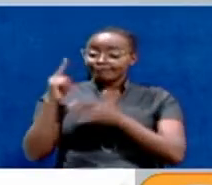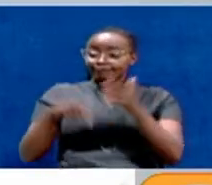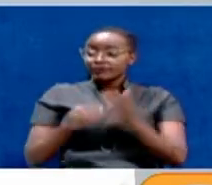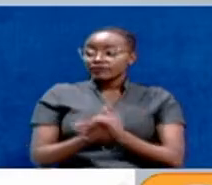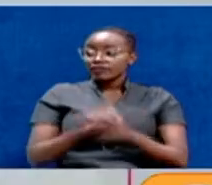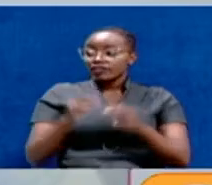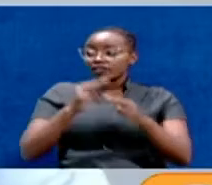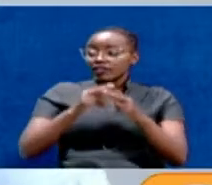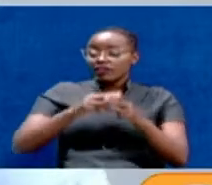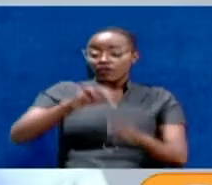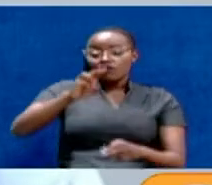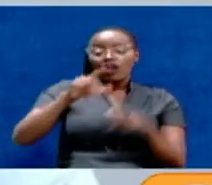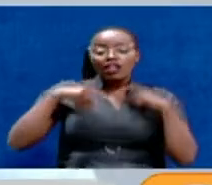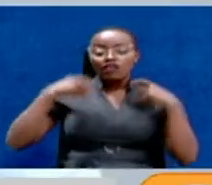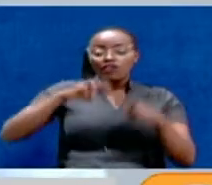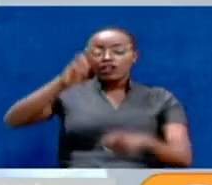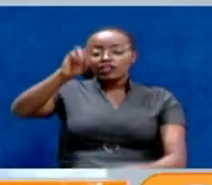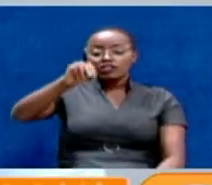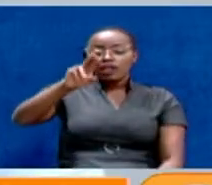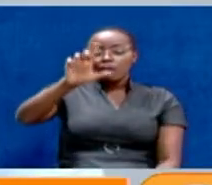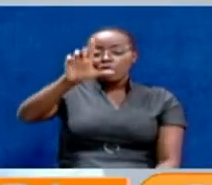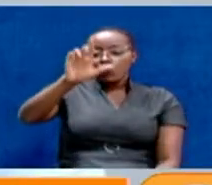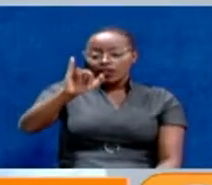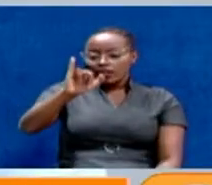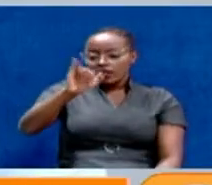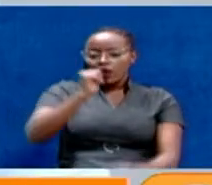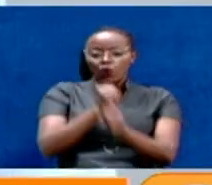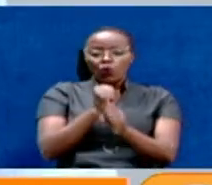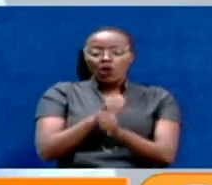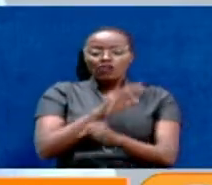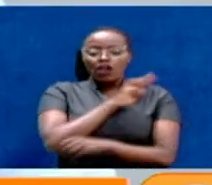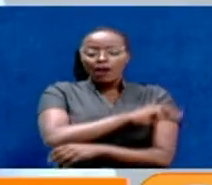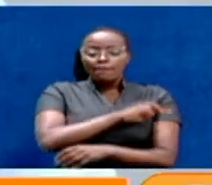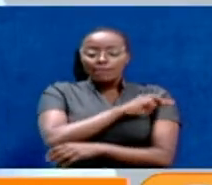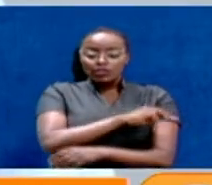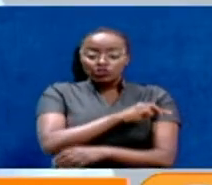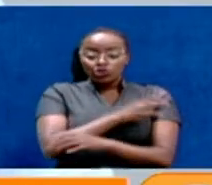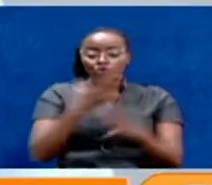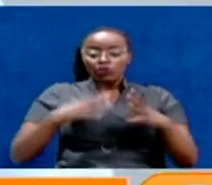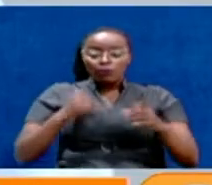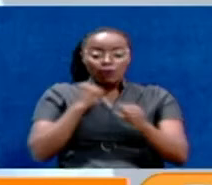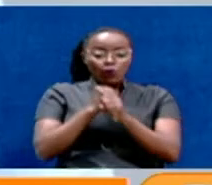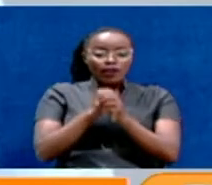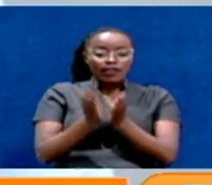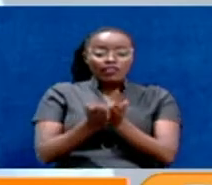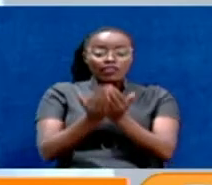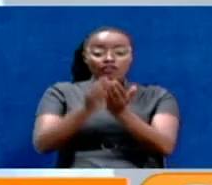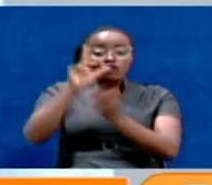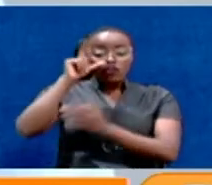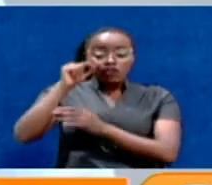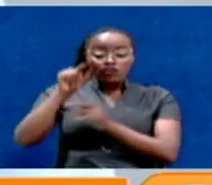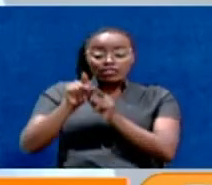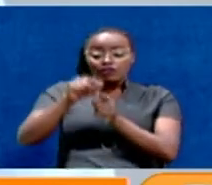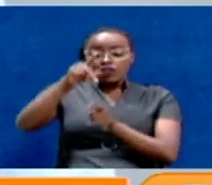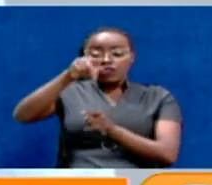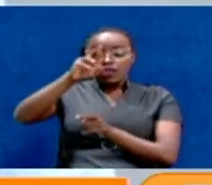My name is Reverend Moses Muli. I work for Mission to Seafarers, Mombasa, as the port